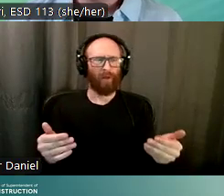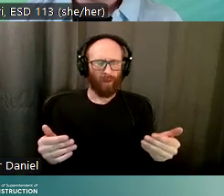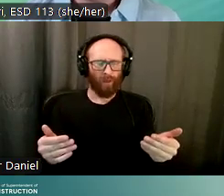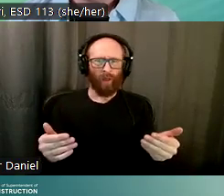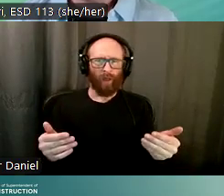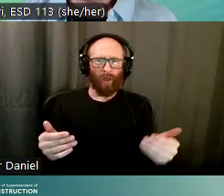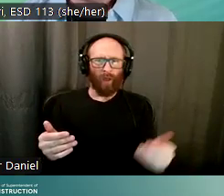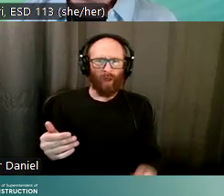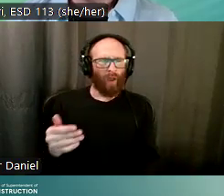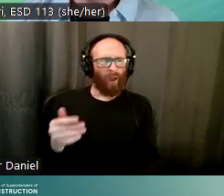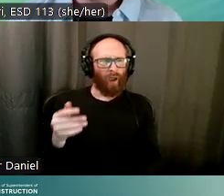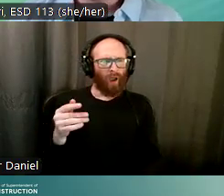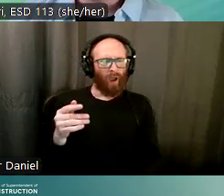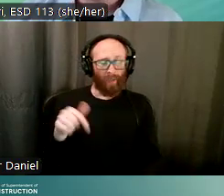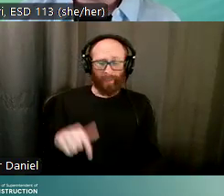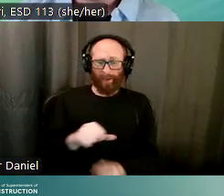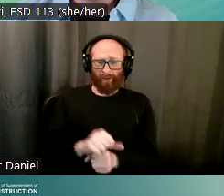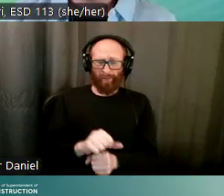to do this work.